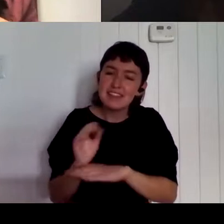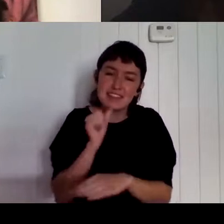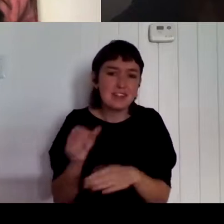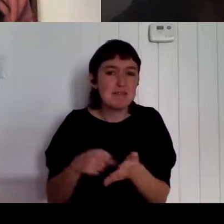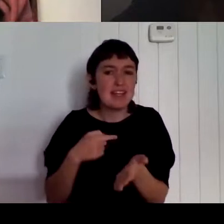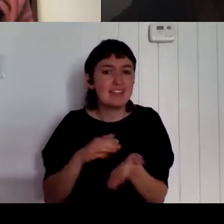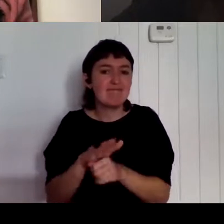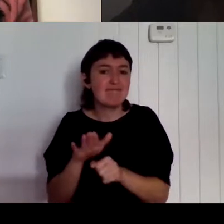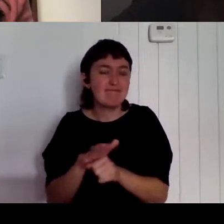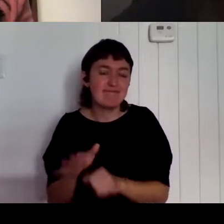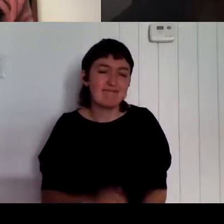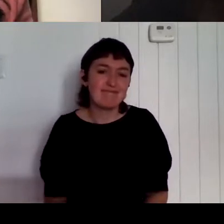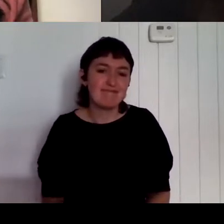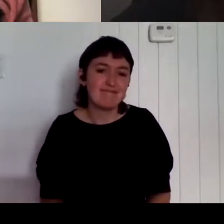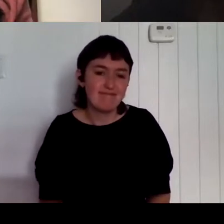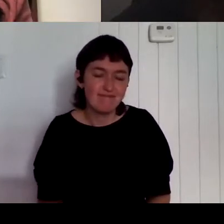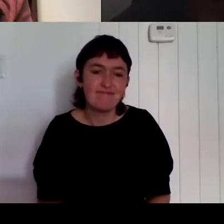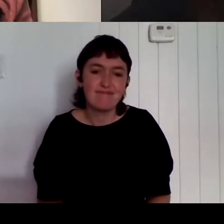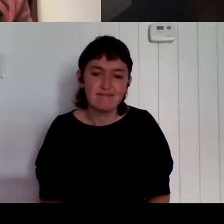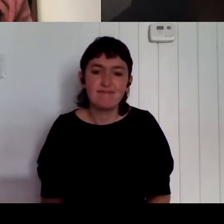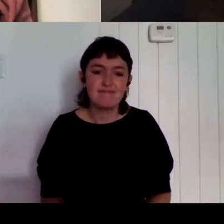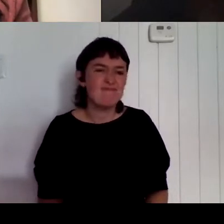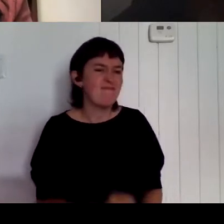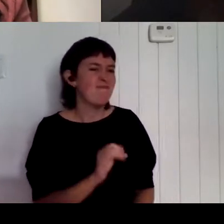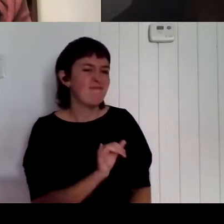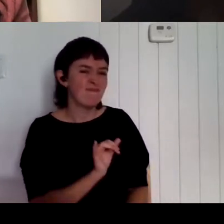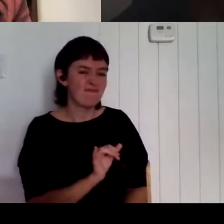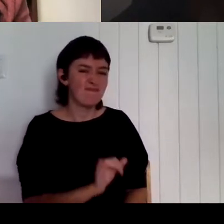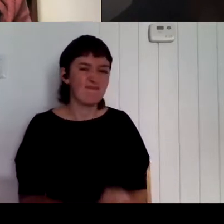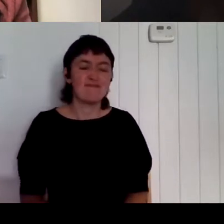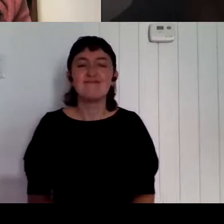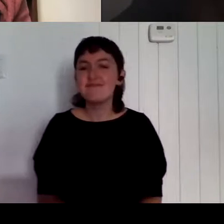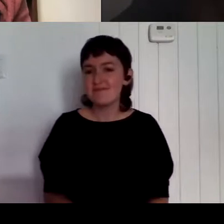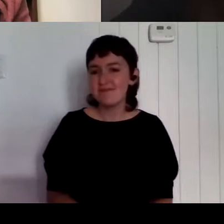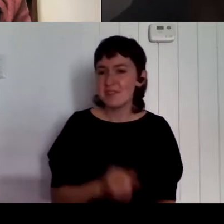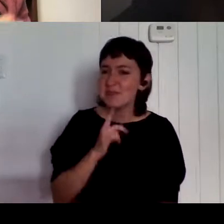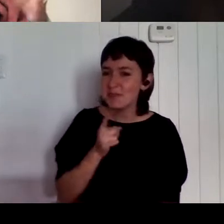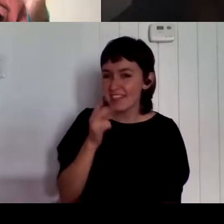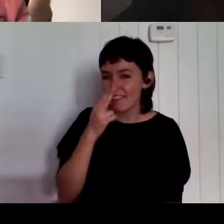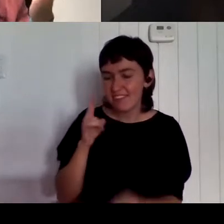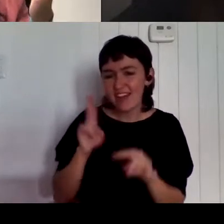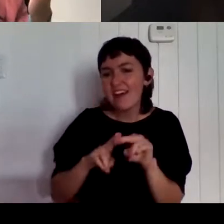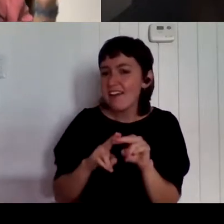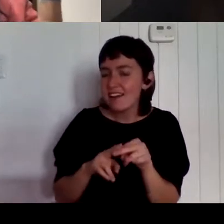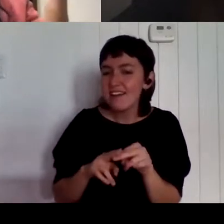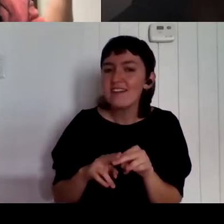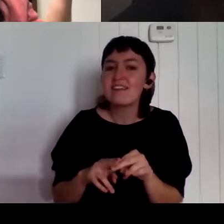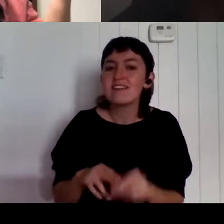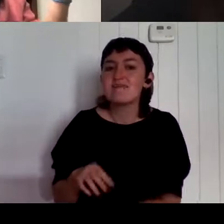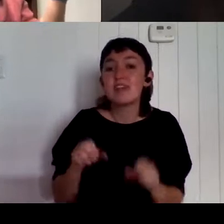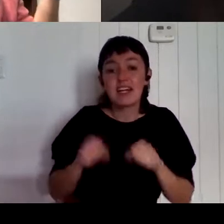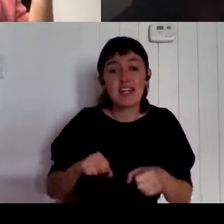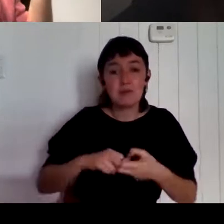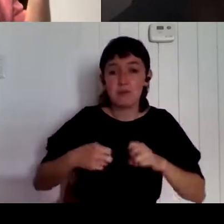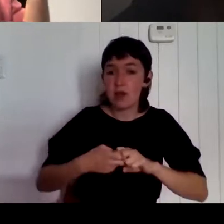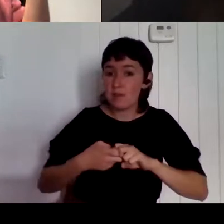Um, no, but it's, it's a lot of fun. It's, and it, it can be a problem having too many things